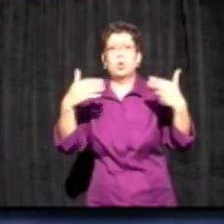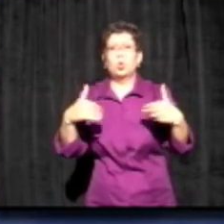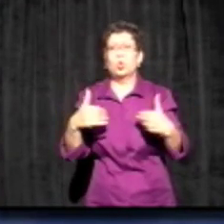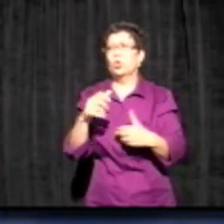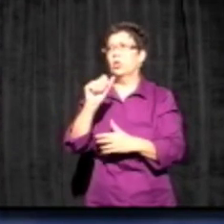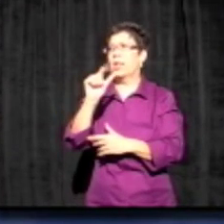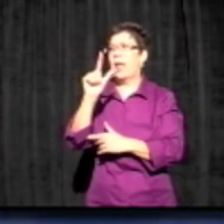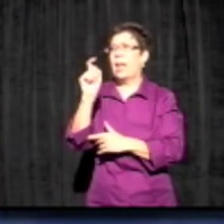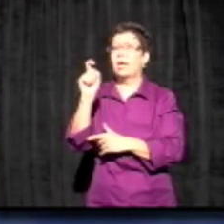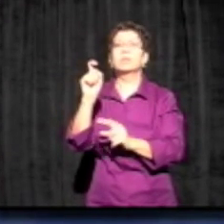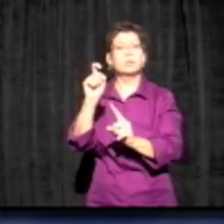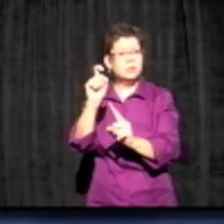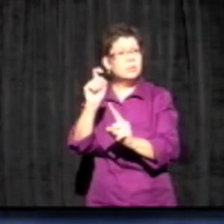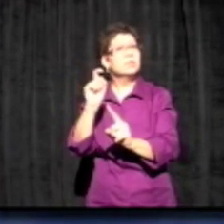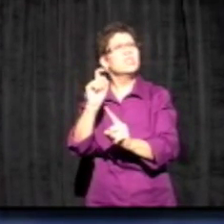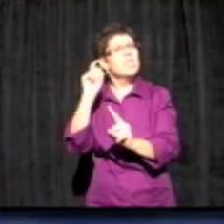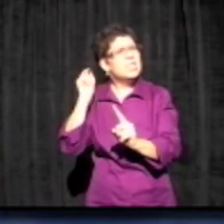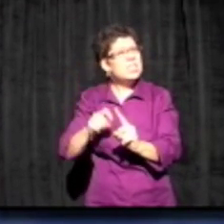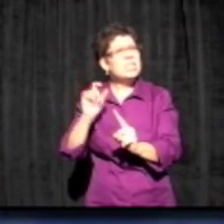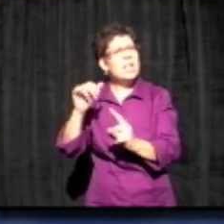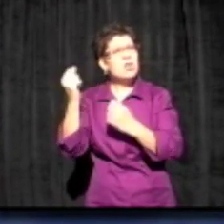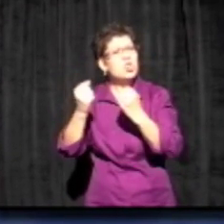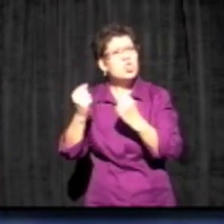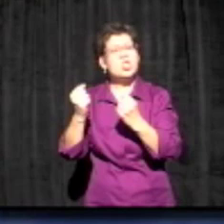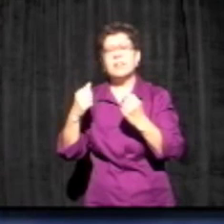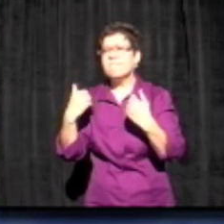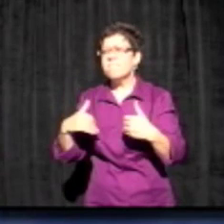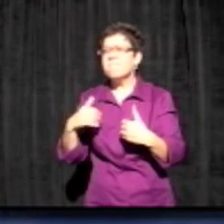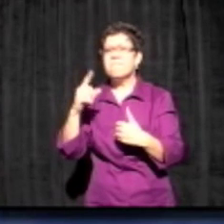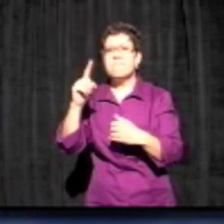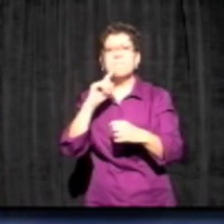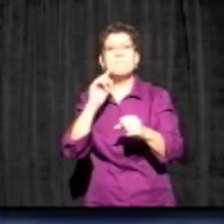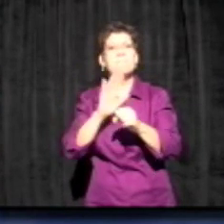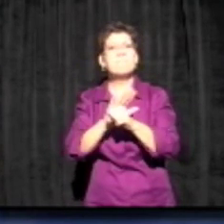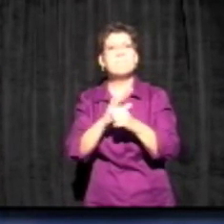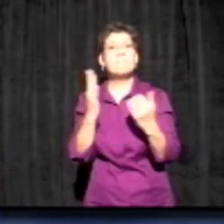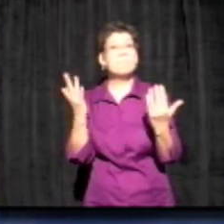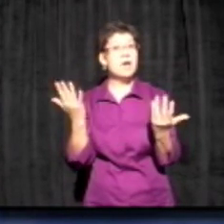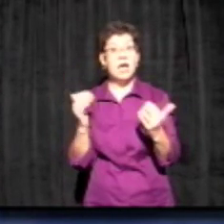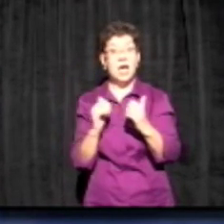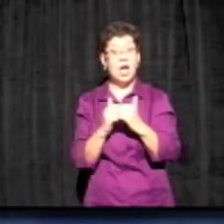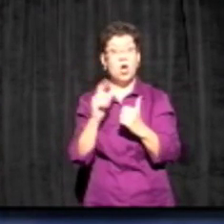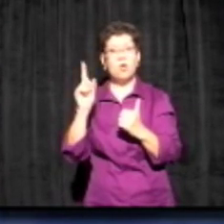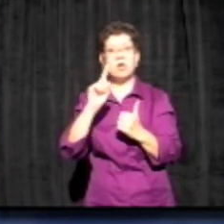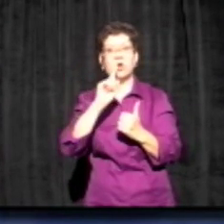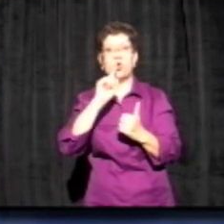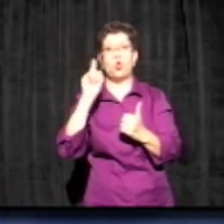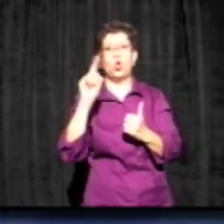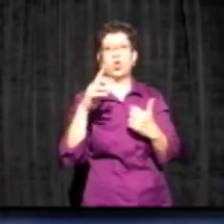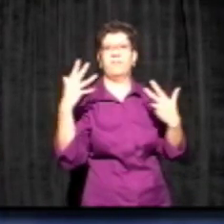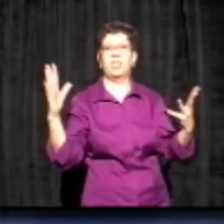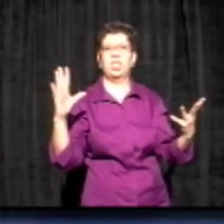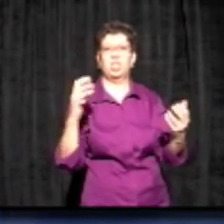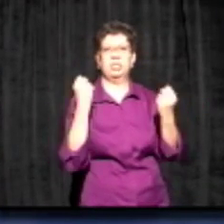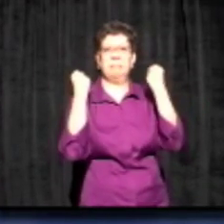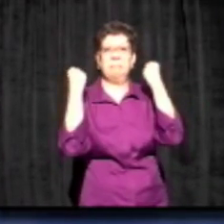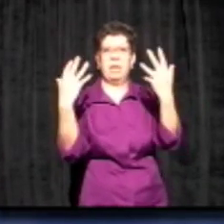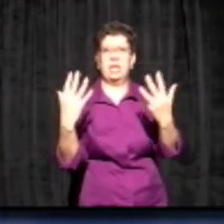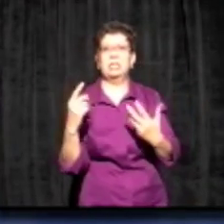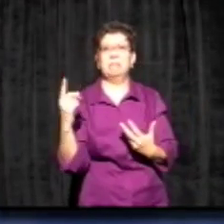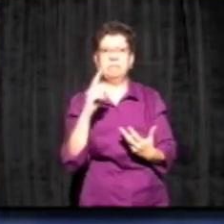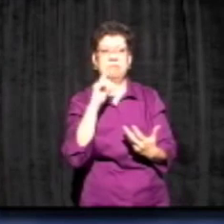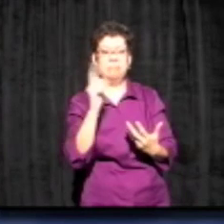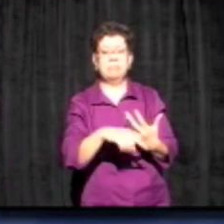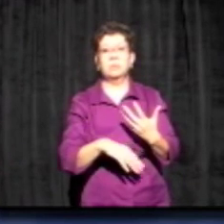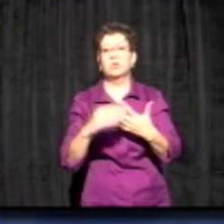Alex expressed a great need for the vehicle and demonstrated his commitment by placing a substantial order. Next came Clean